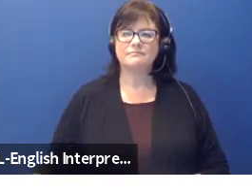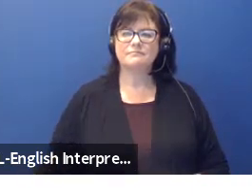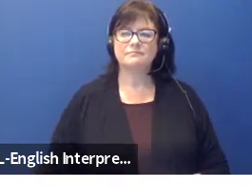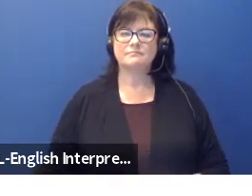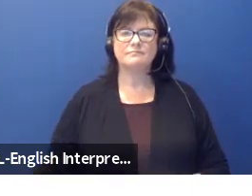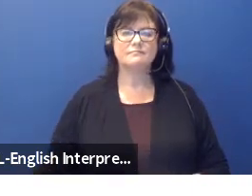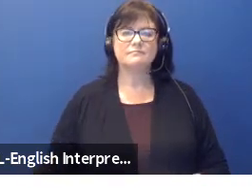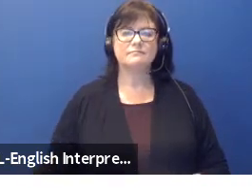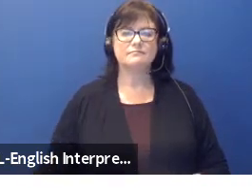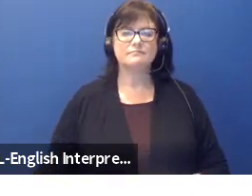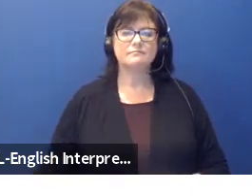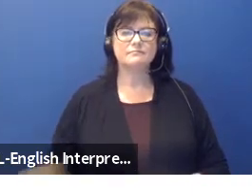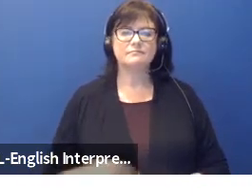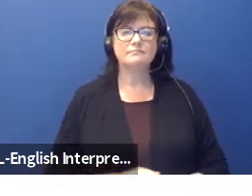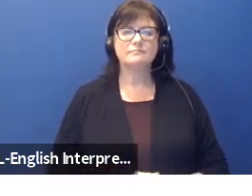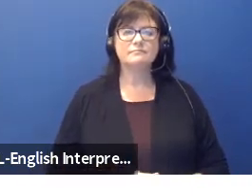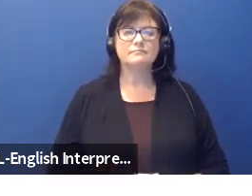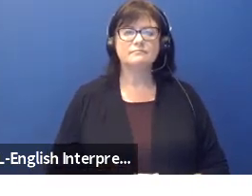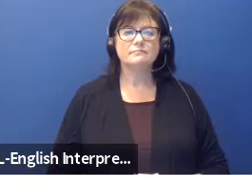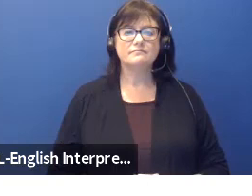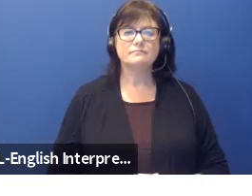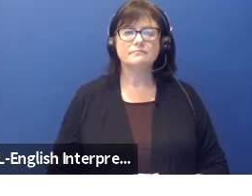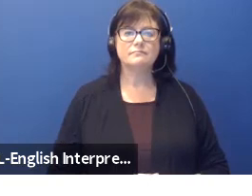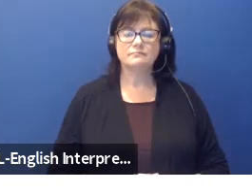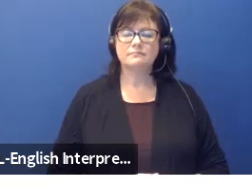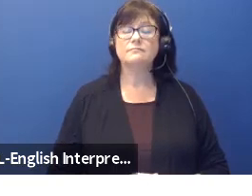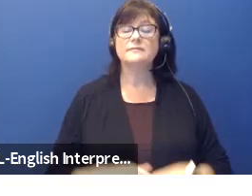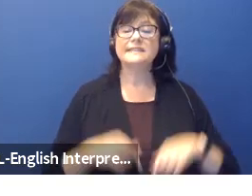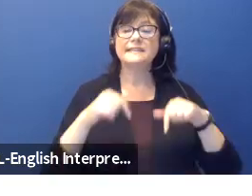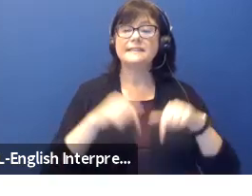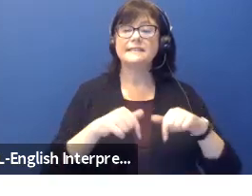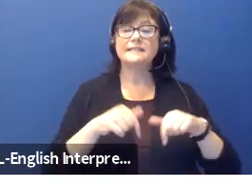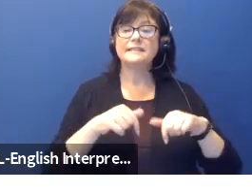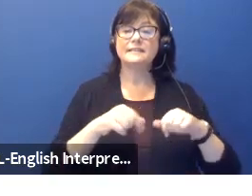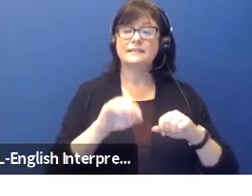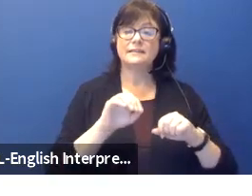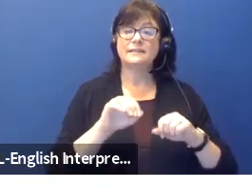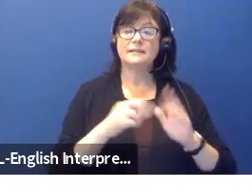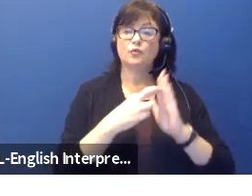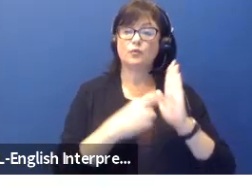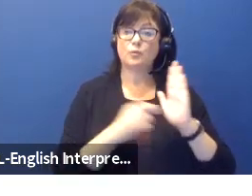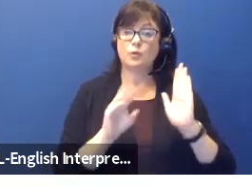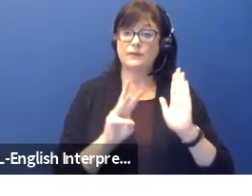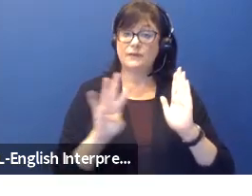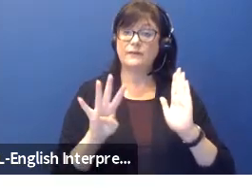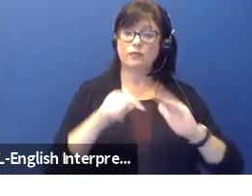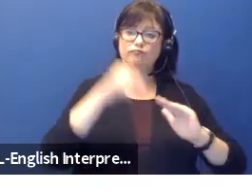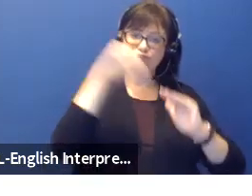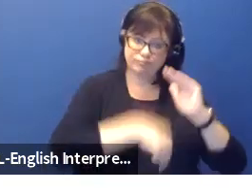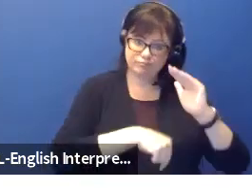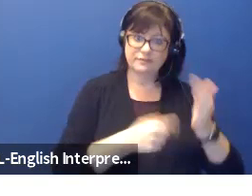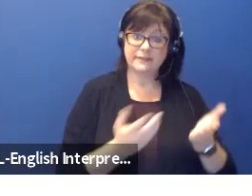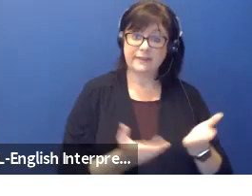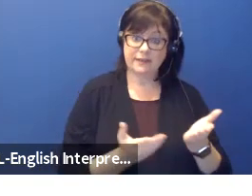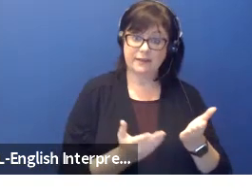So although we're going to talk today in detail about Report 64, I'm going to just highlight a couple of other